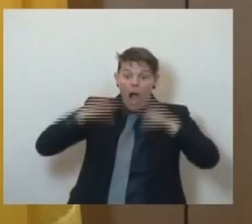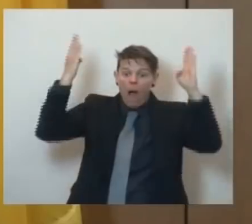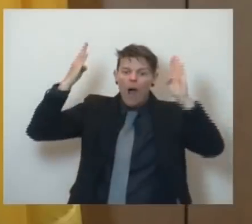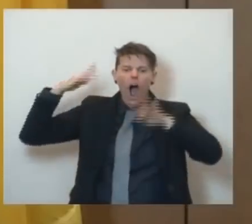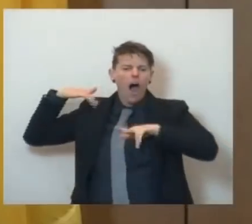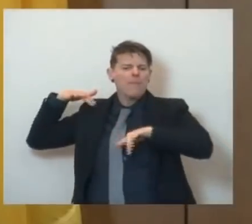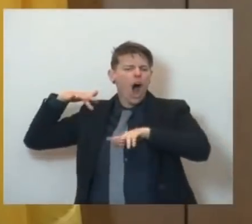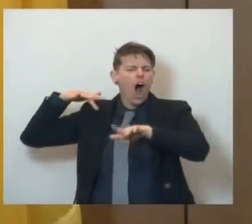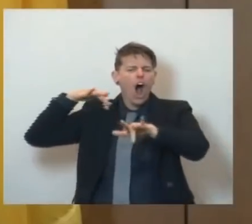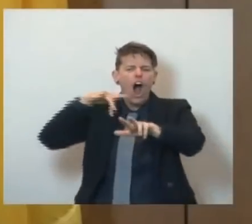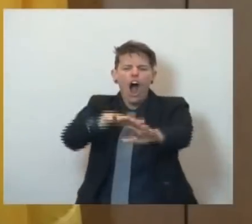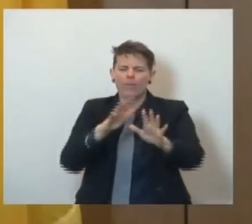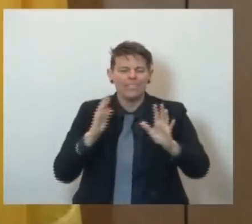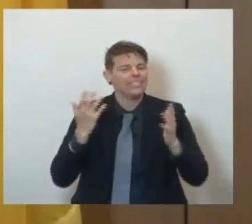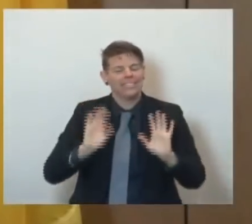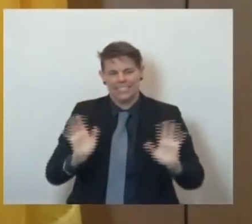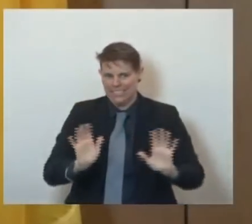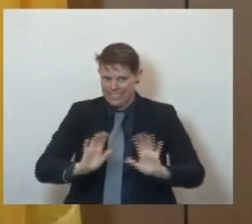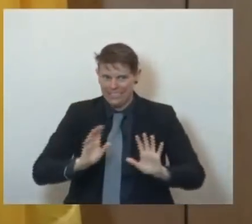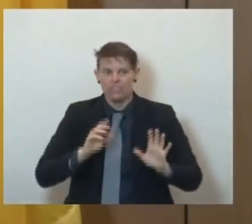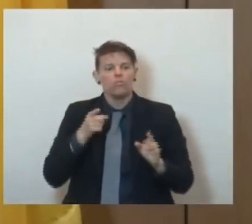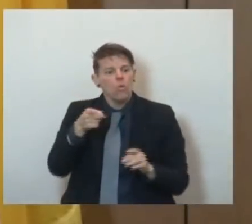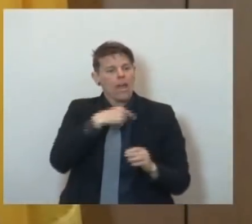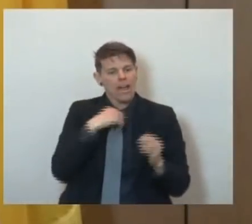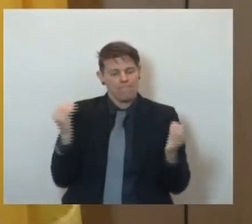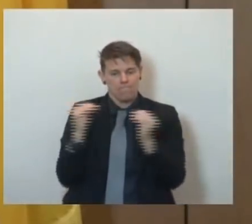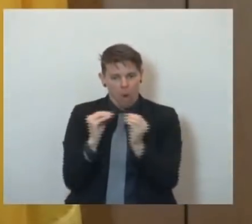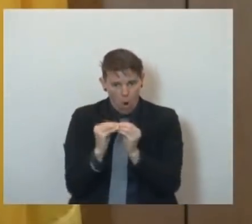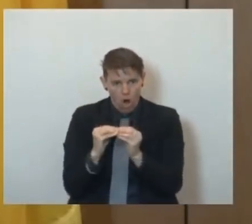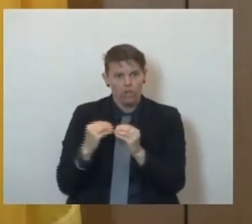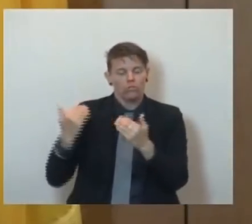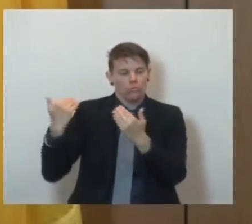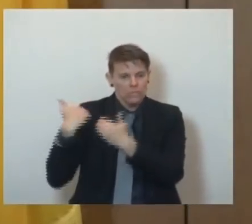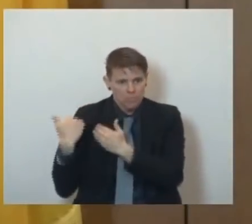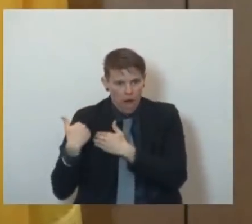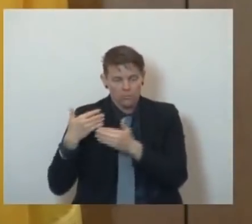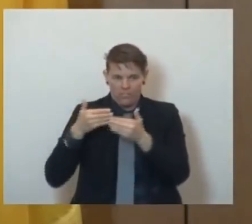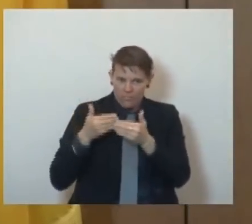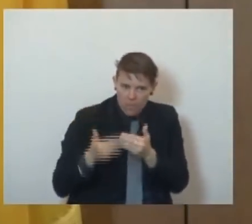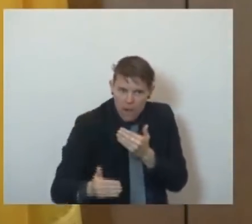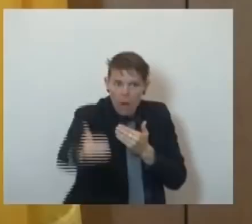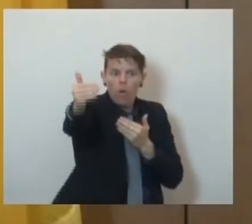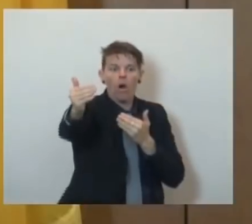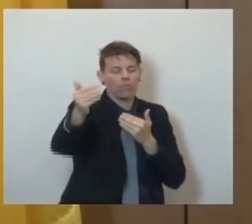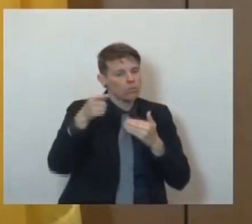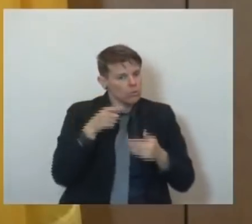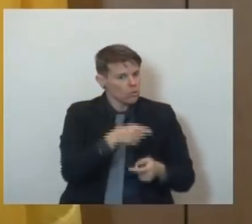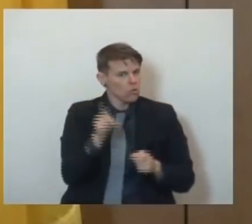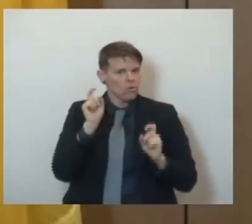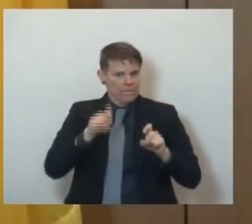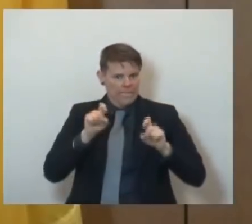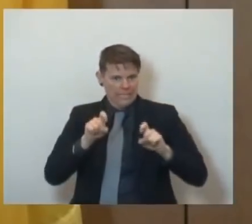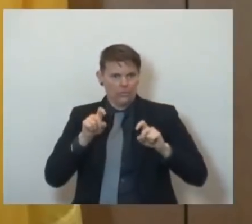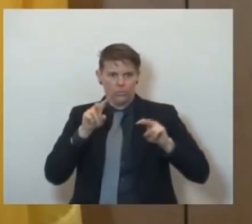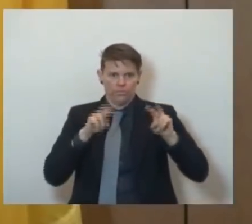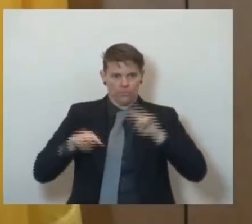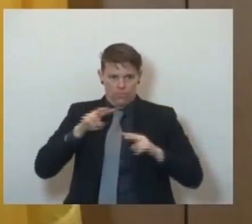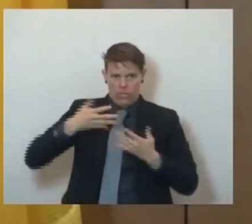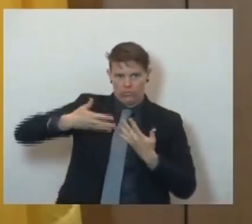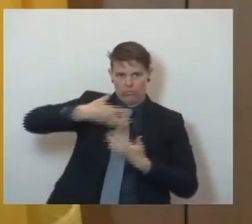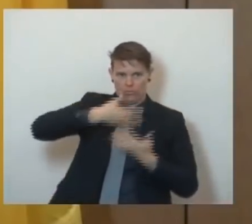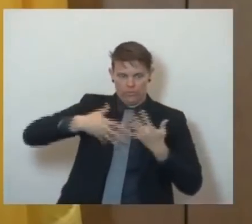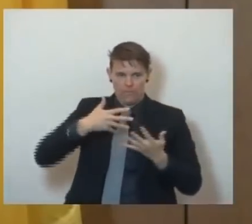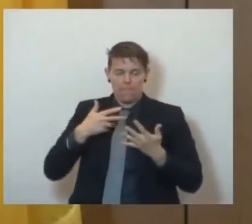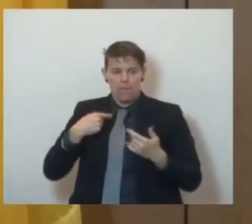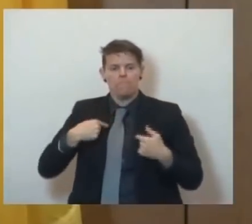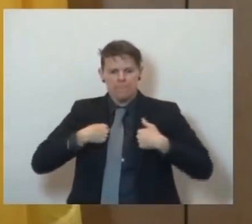to bear because you're responsible in this social contract to mitigate spread. I know that you can do it. I know that we